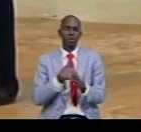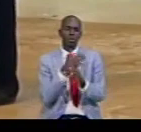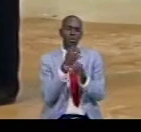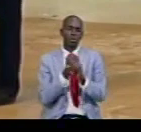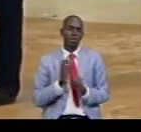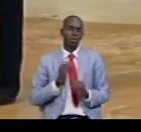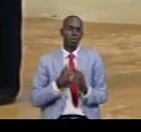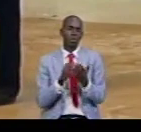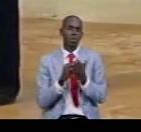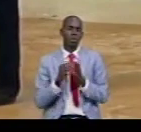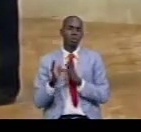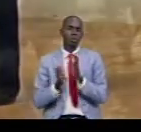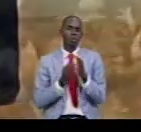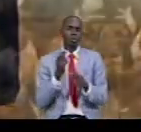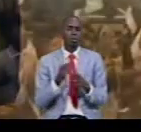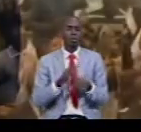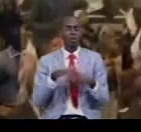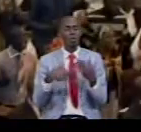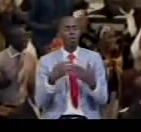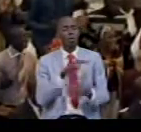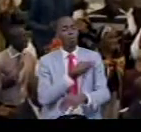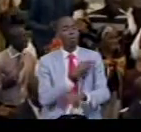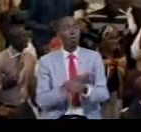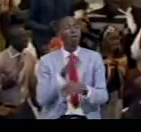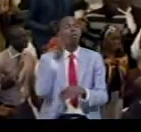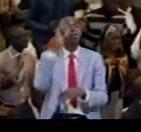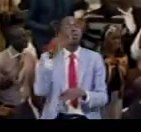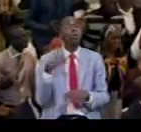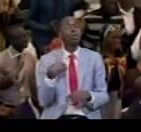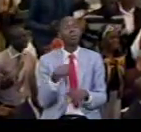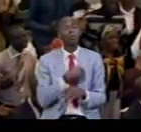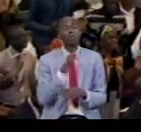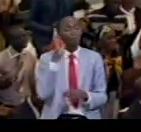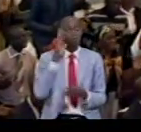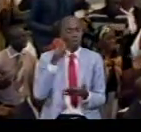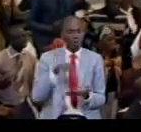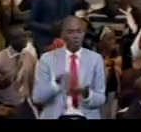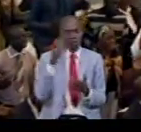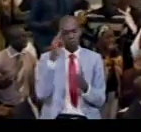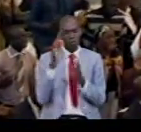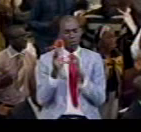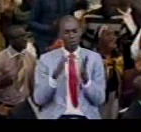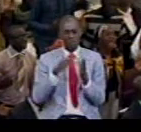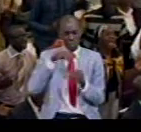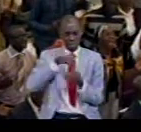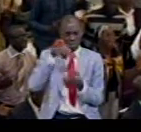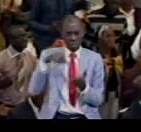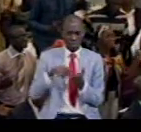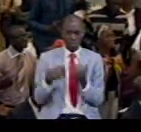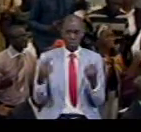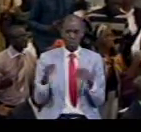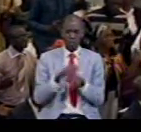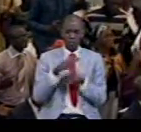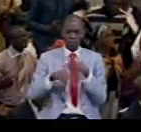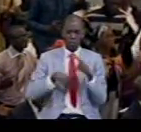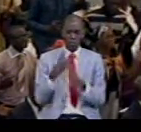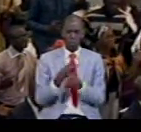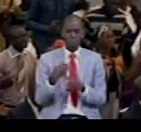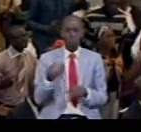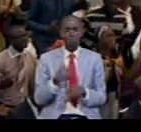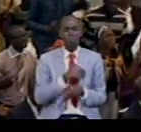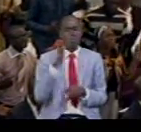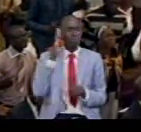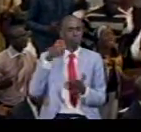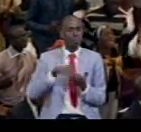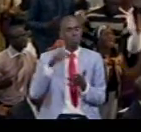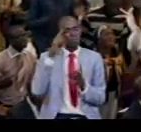Almighty God, we will stand for Jesus. In this sinful world, we will stand for Jesus. From today, sin shall